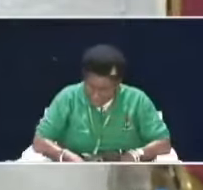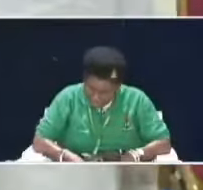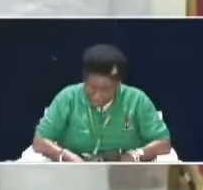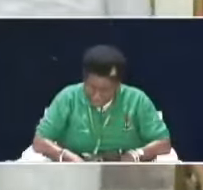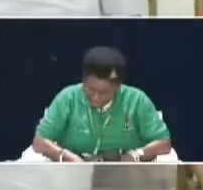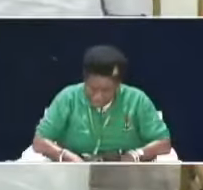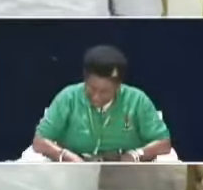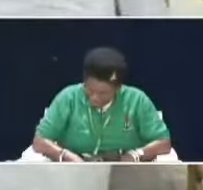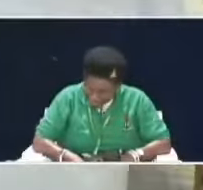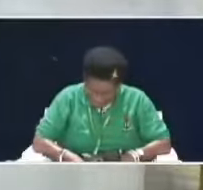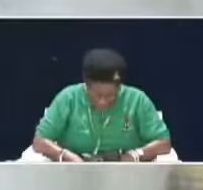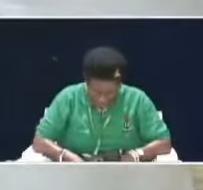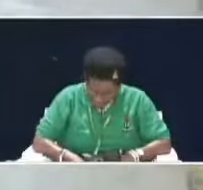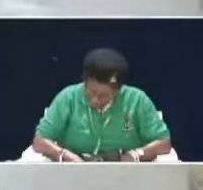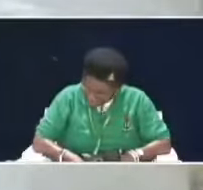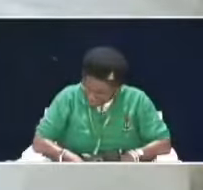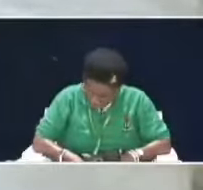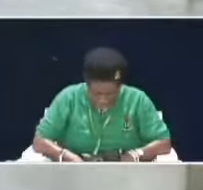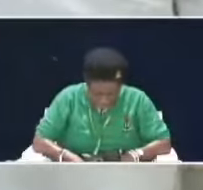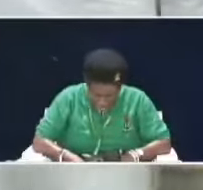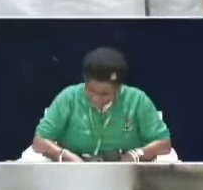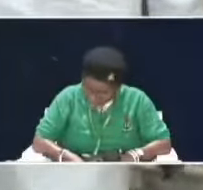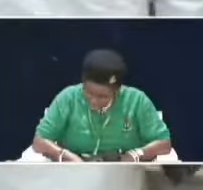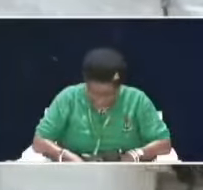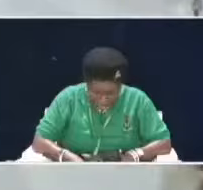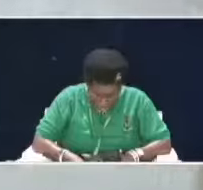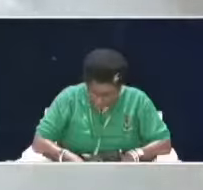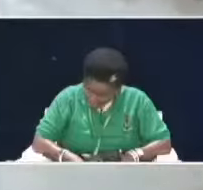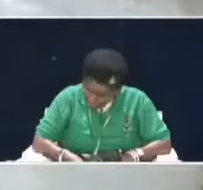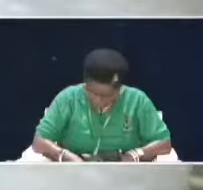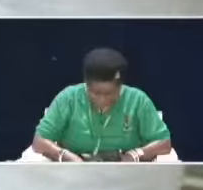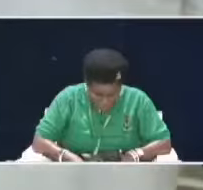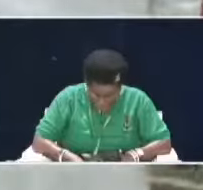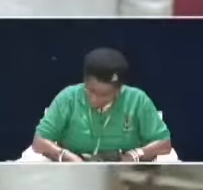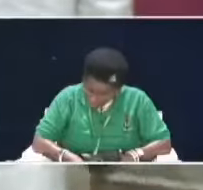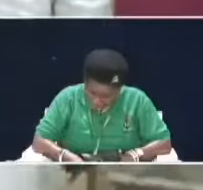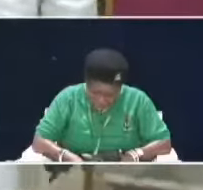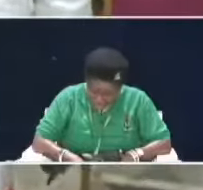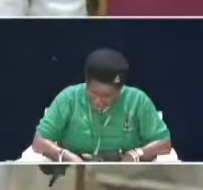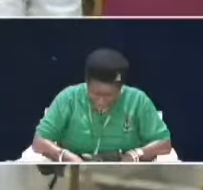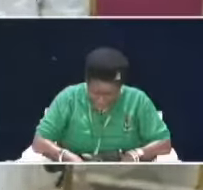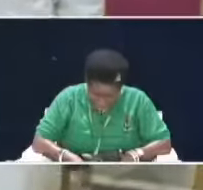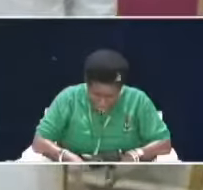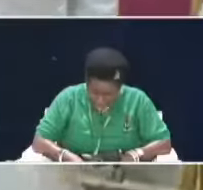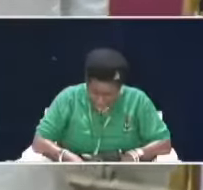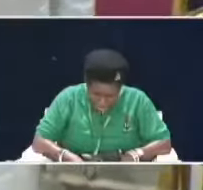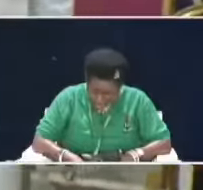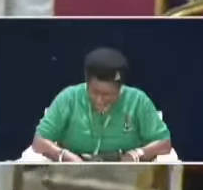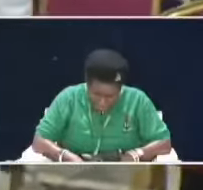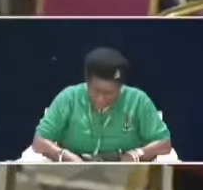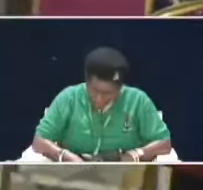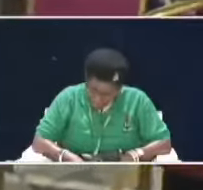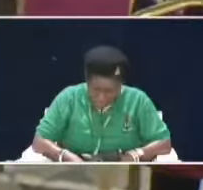Every activity of the devil in my life must end tonight.